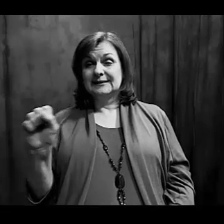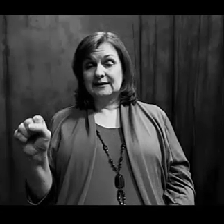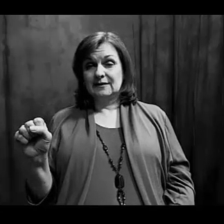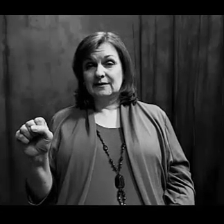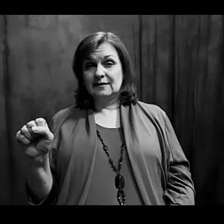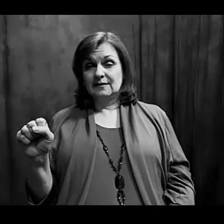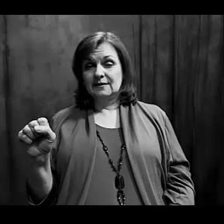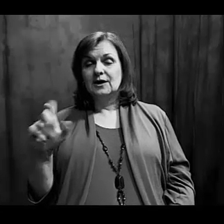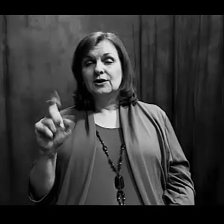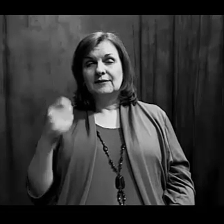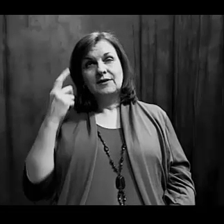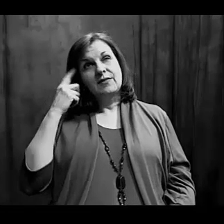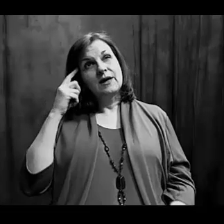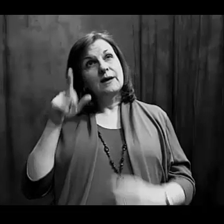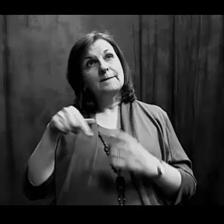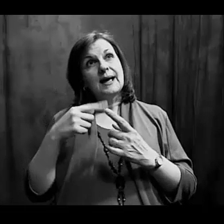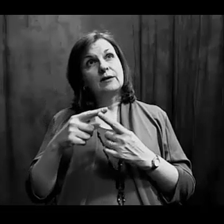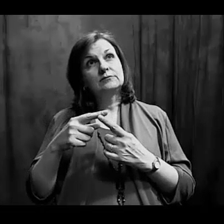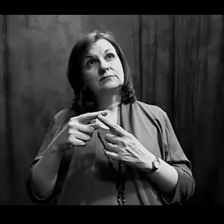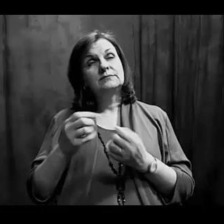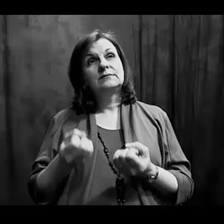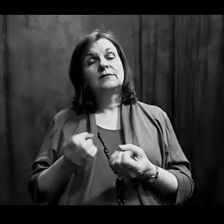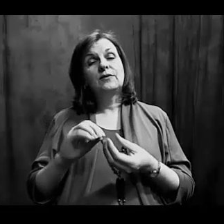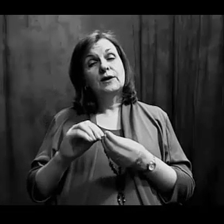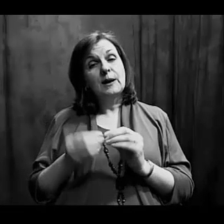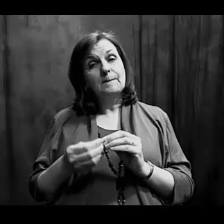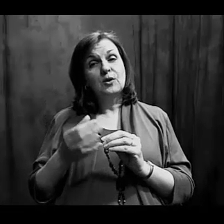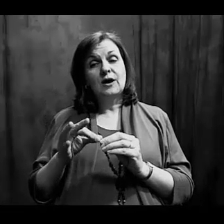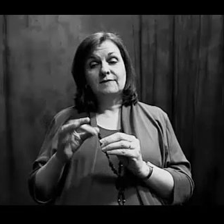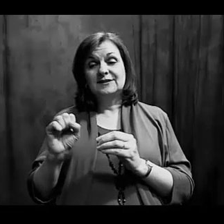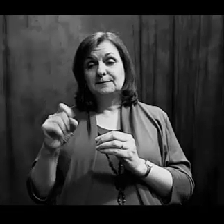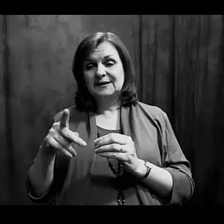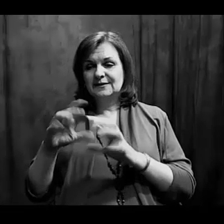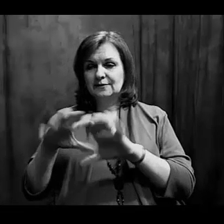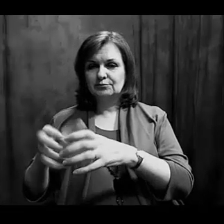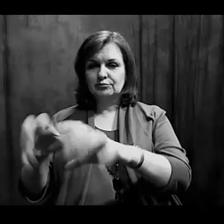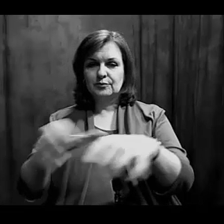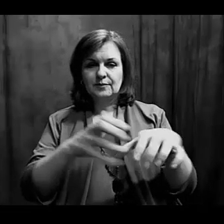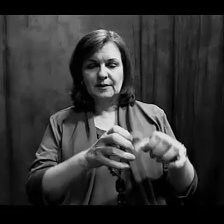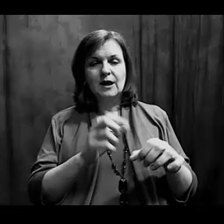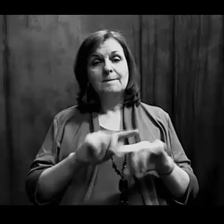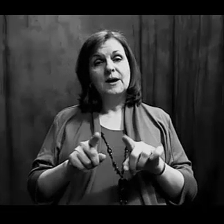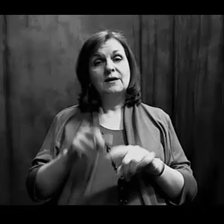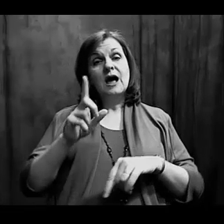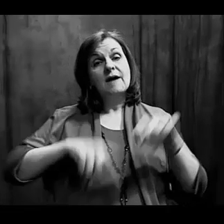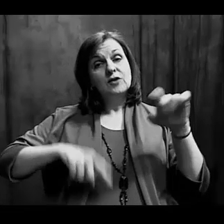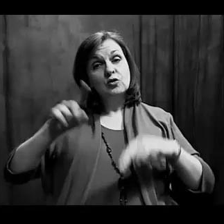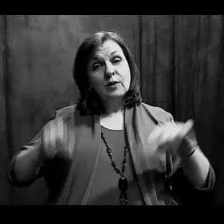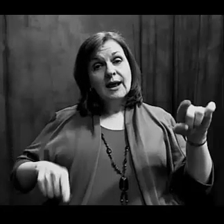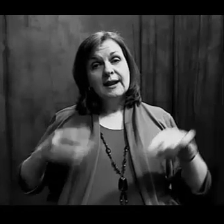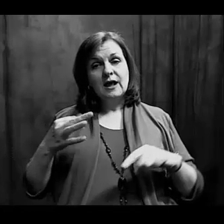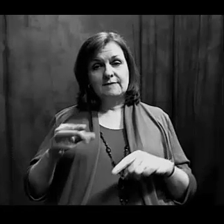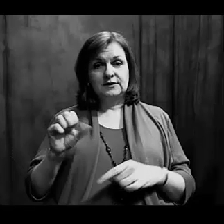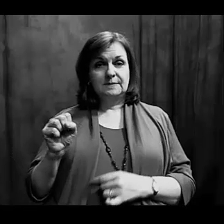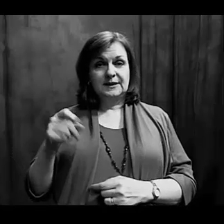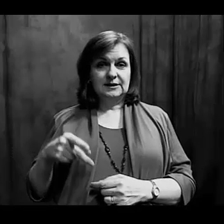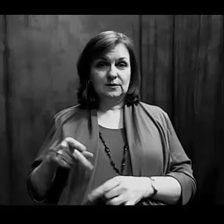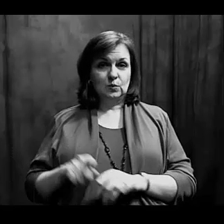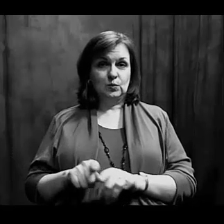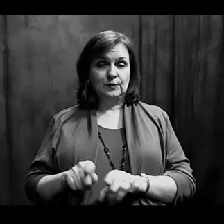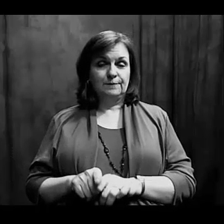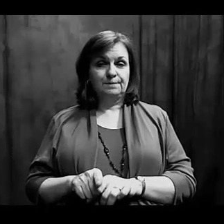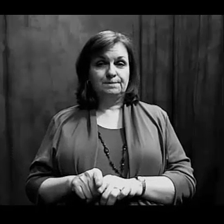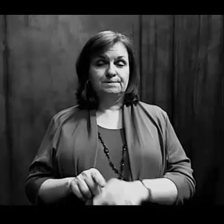richness, we have to take into mind not only the number of species, but the variety